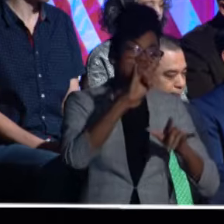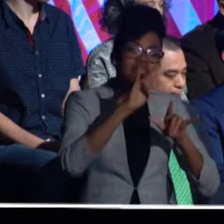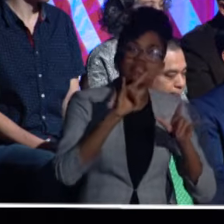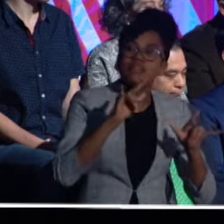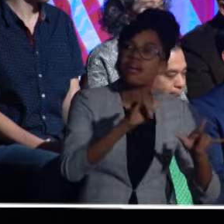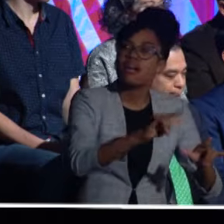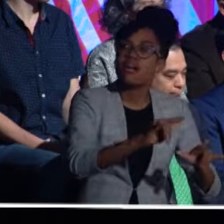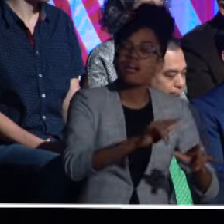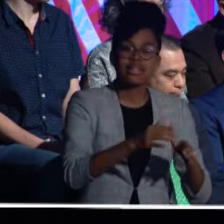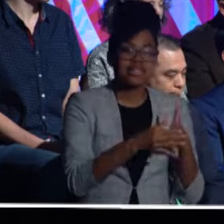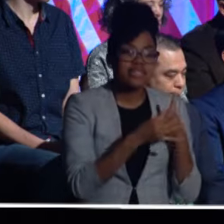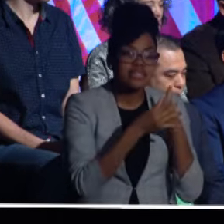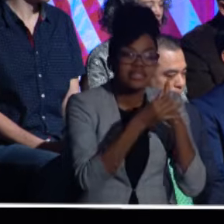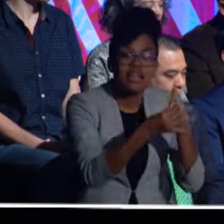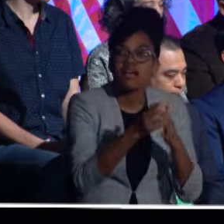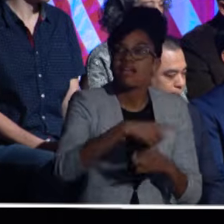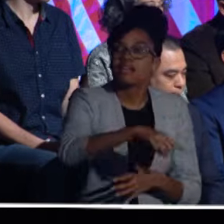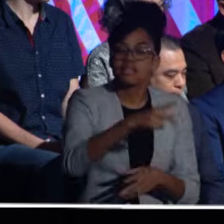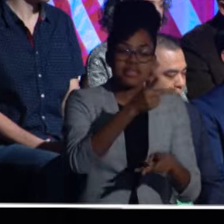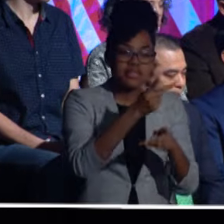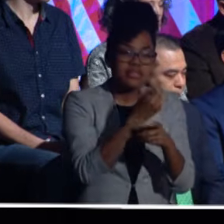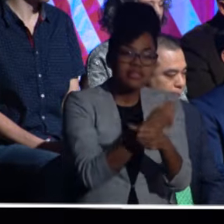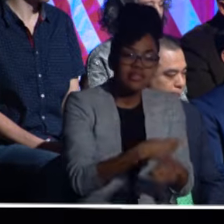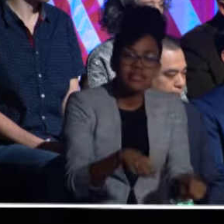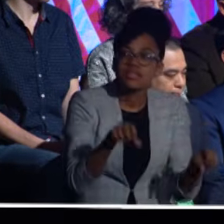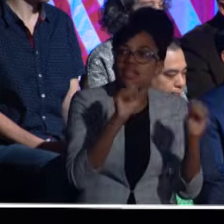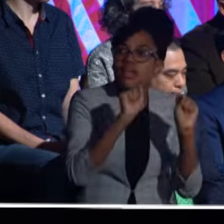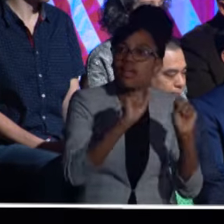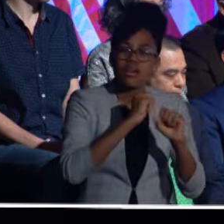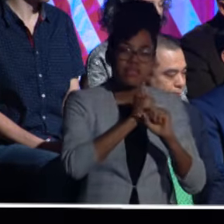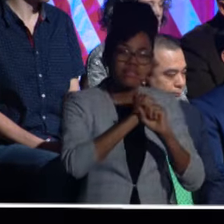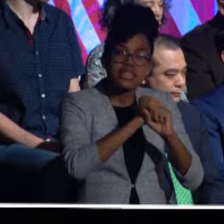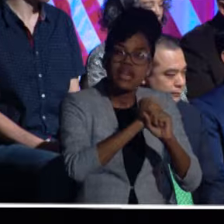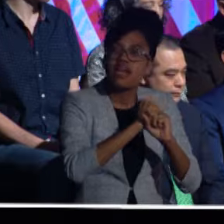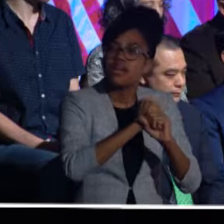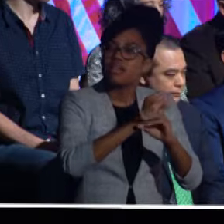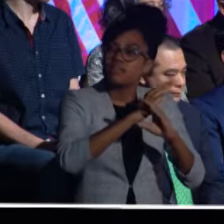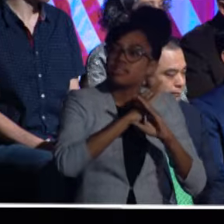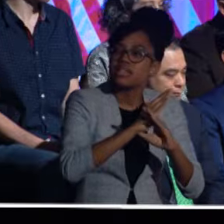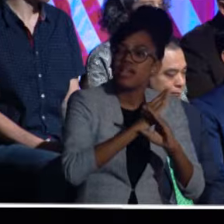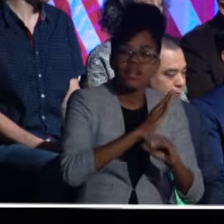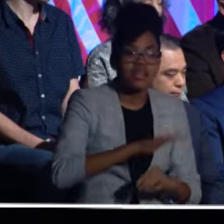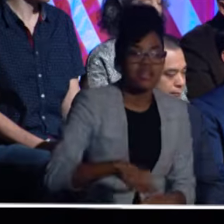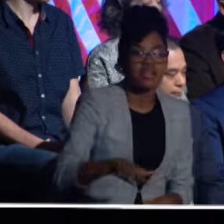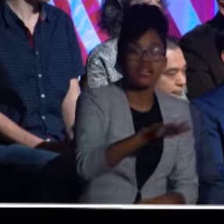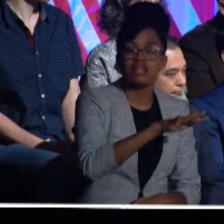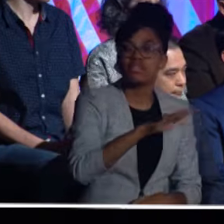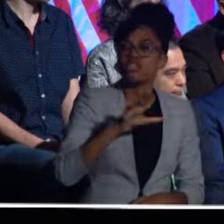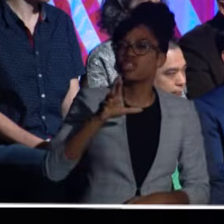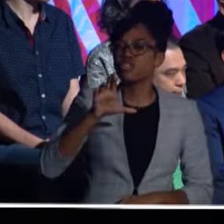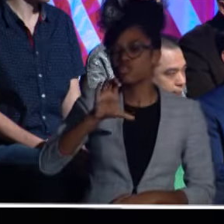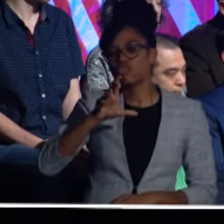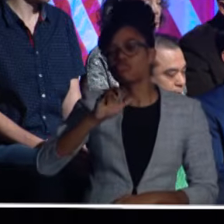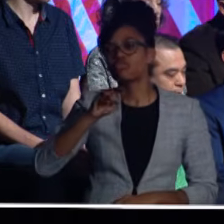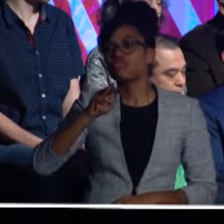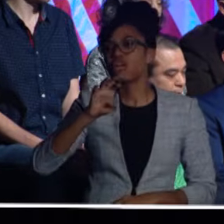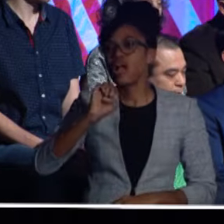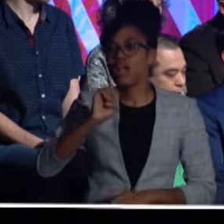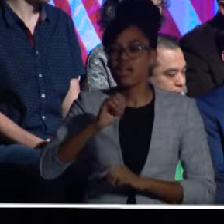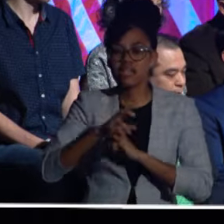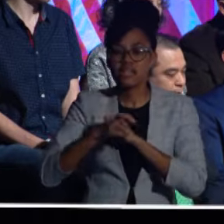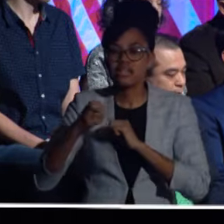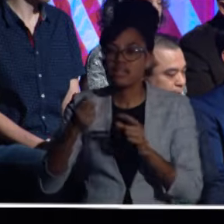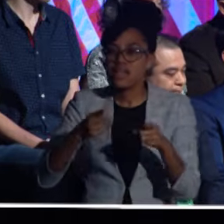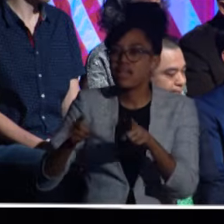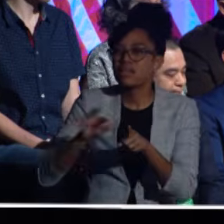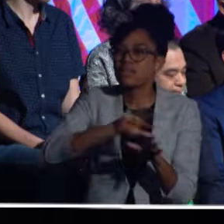them, keep them safe, that you may keep them safe from harm and from crime. Bless those who serve in the